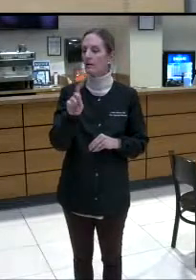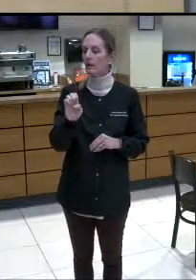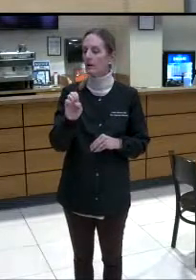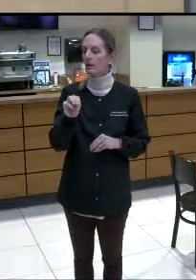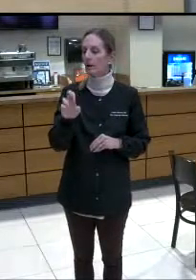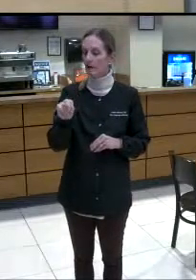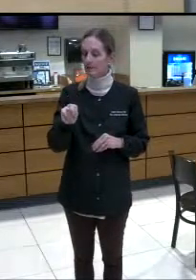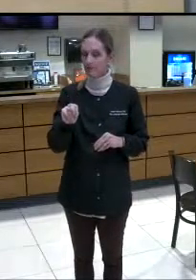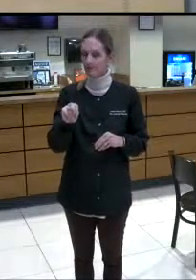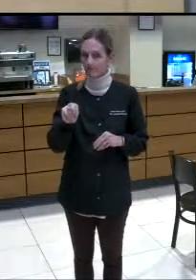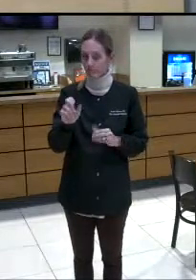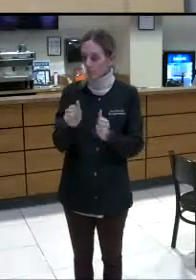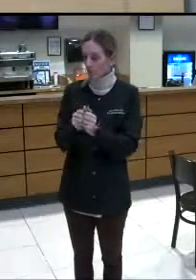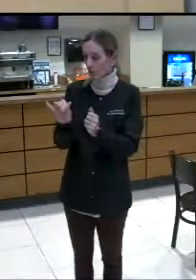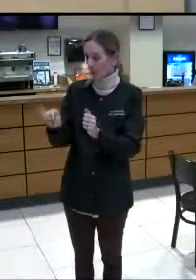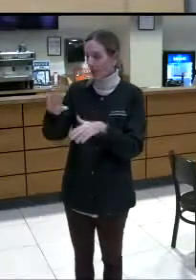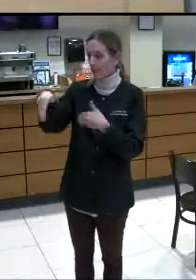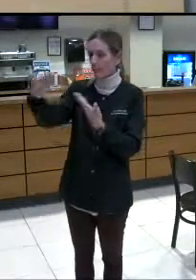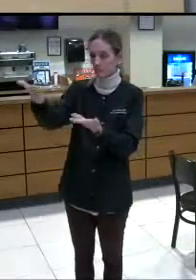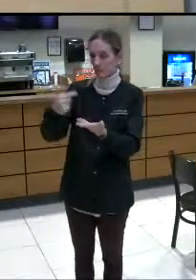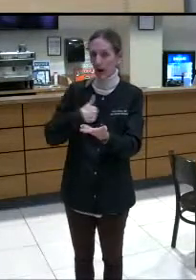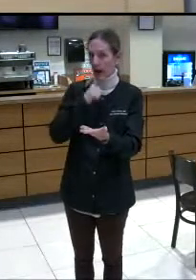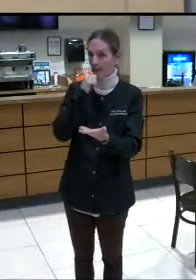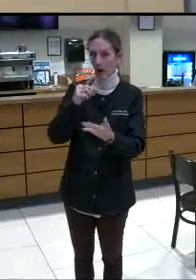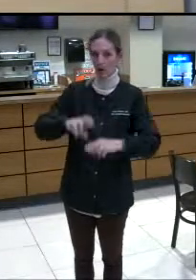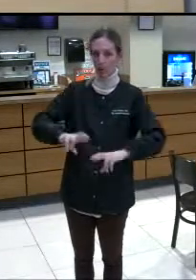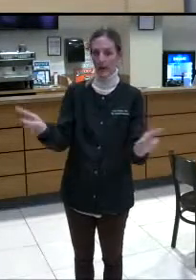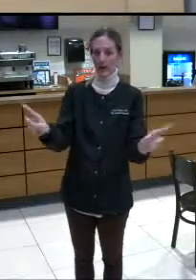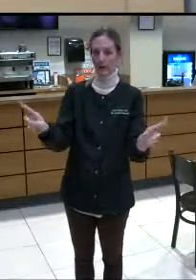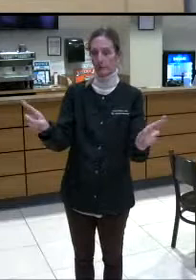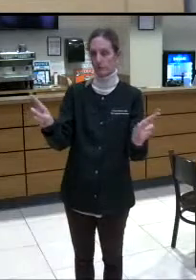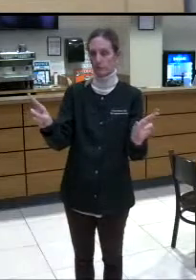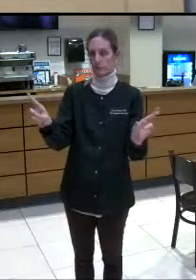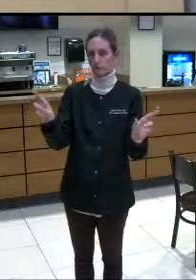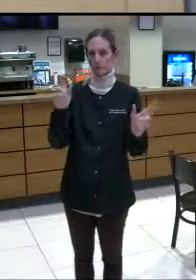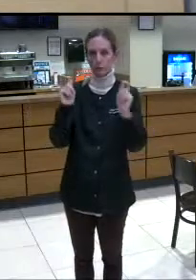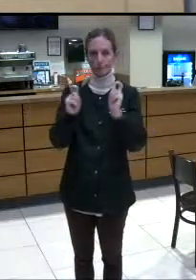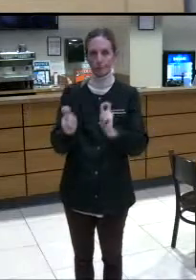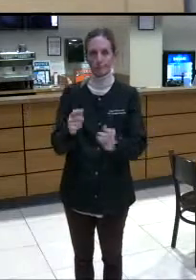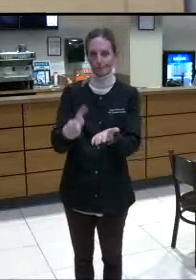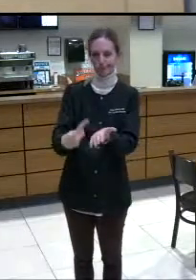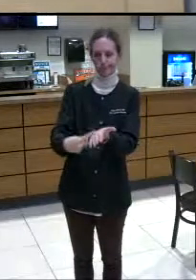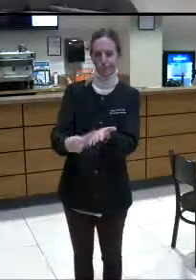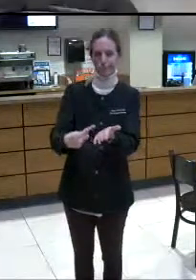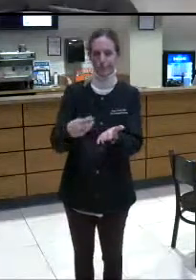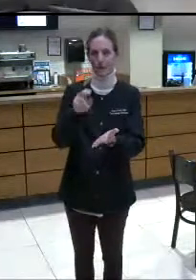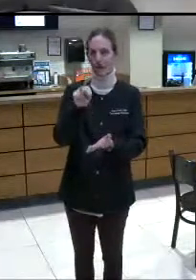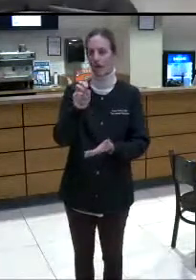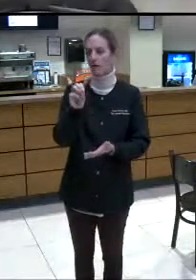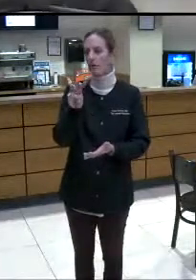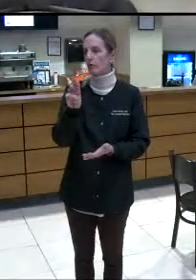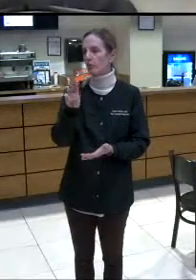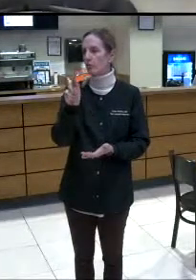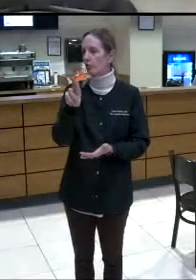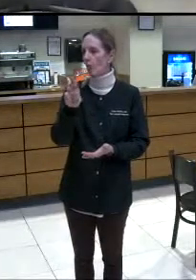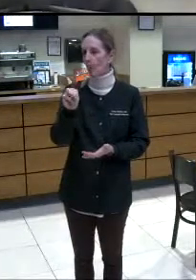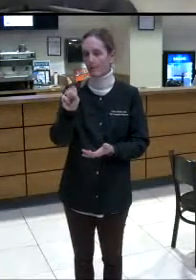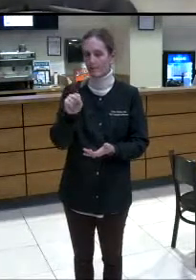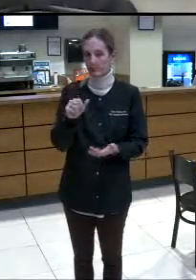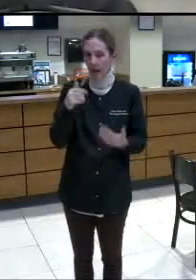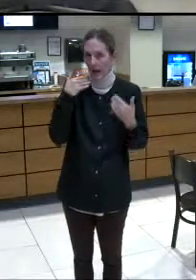prepared to discuss a revision to the norms. I don't know that we were,